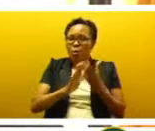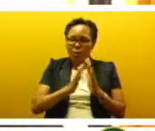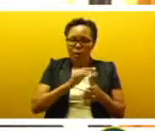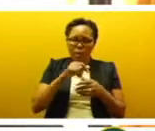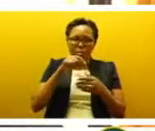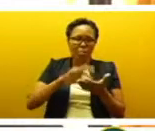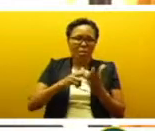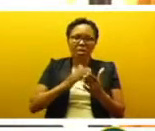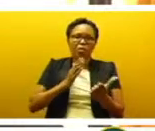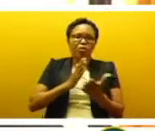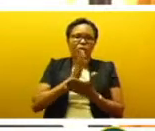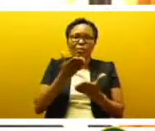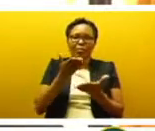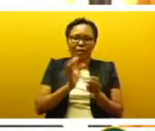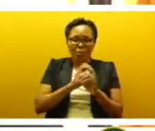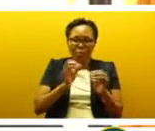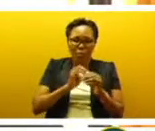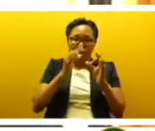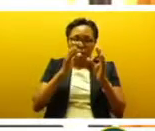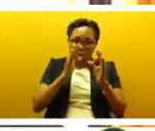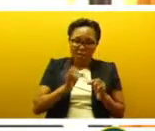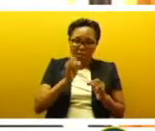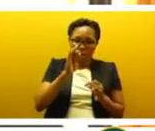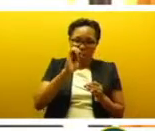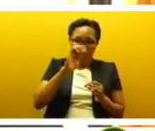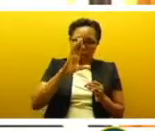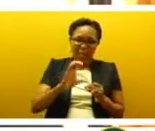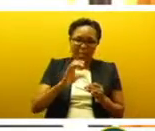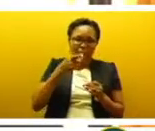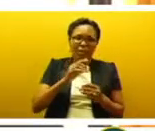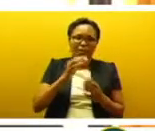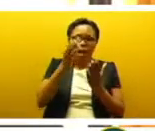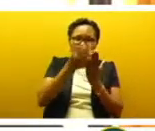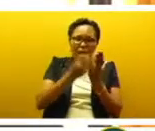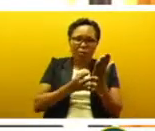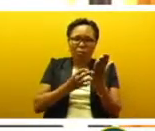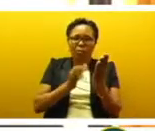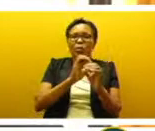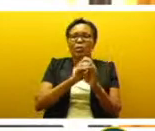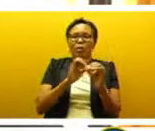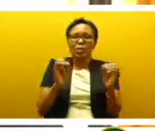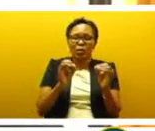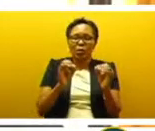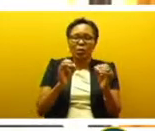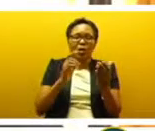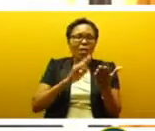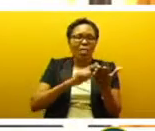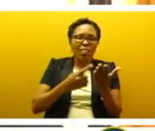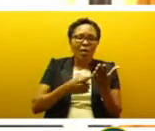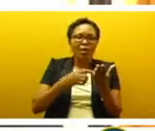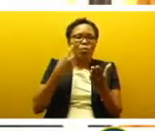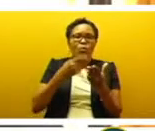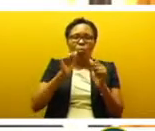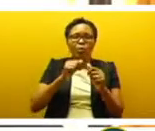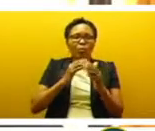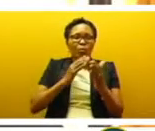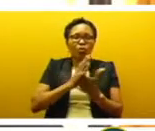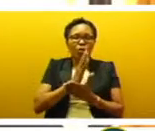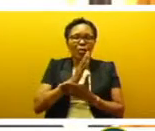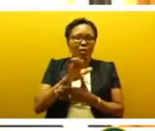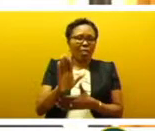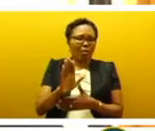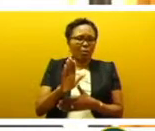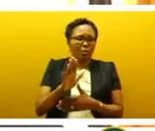If Iebc does not hold itself accountable to anyone, then who should trust them? Can we even trust